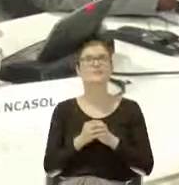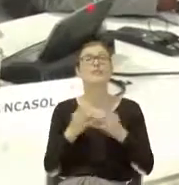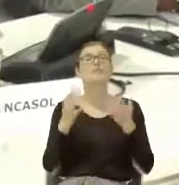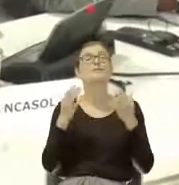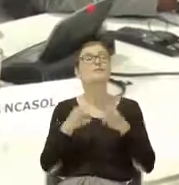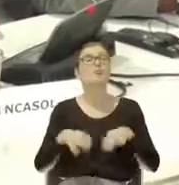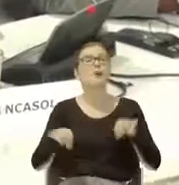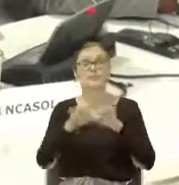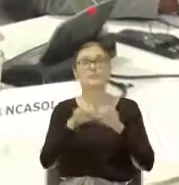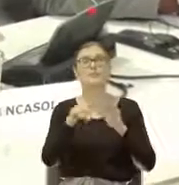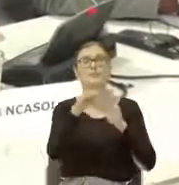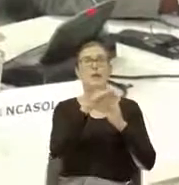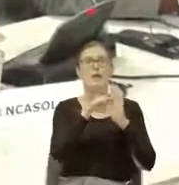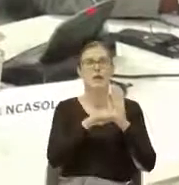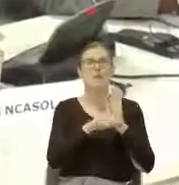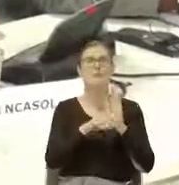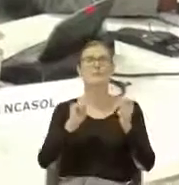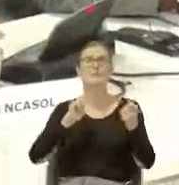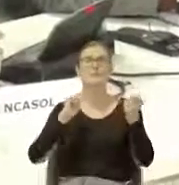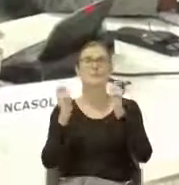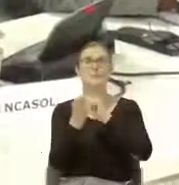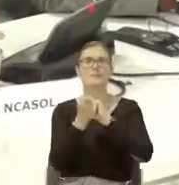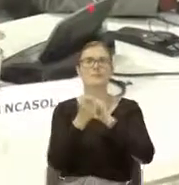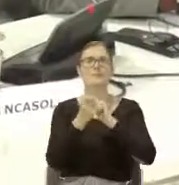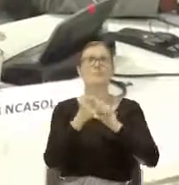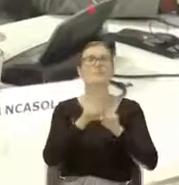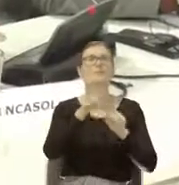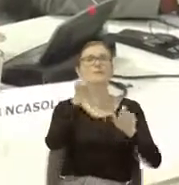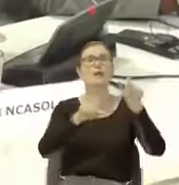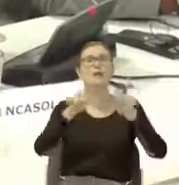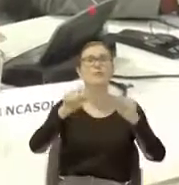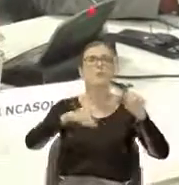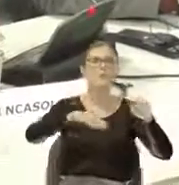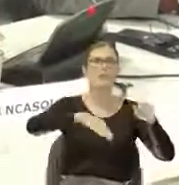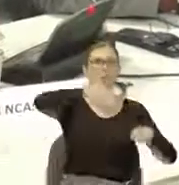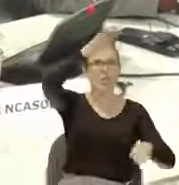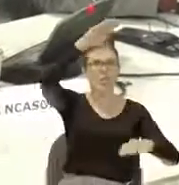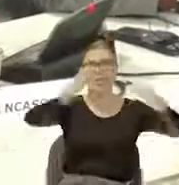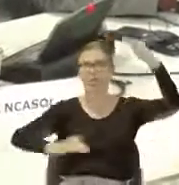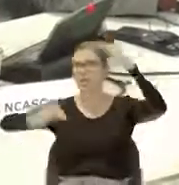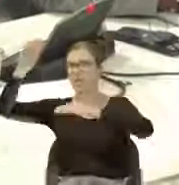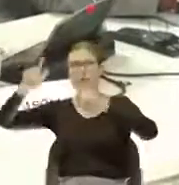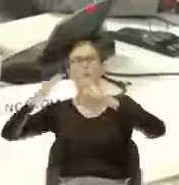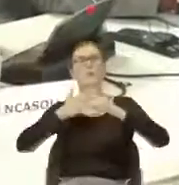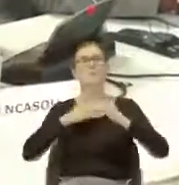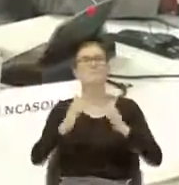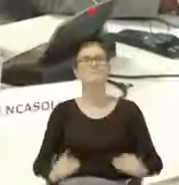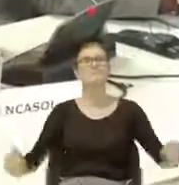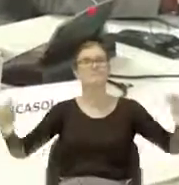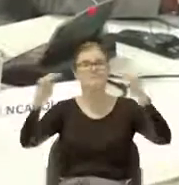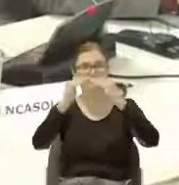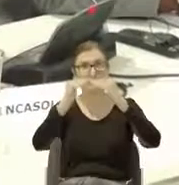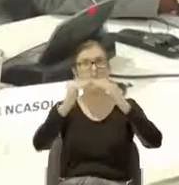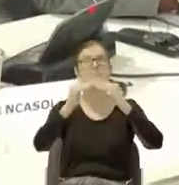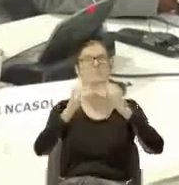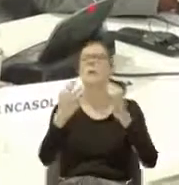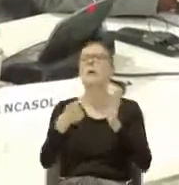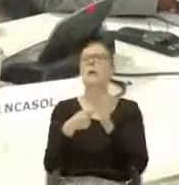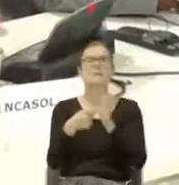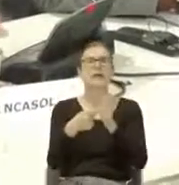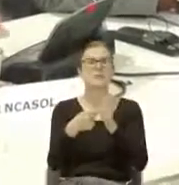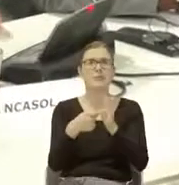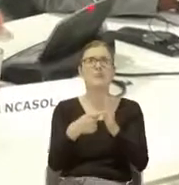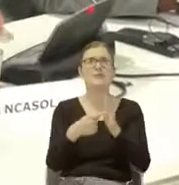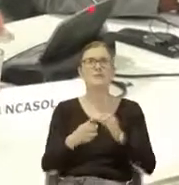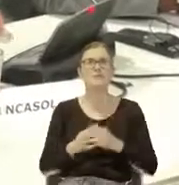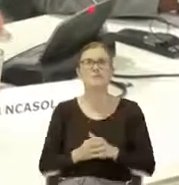through affordable housing program. And I will give you some figures. Our stock of public housing is